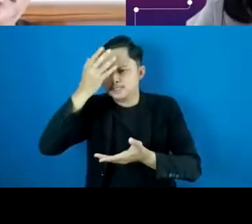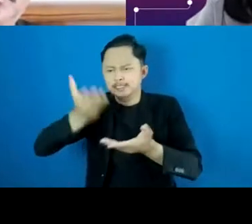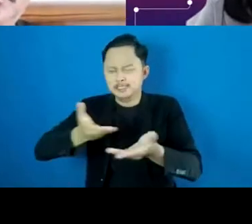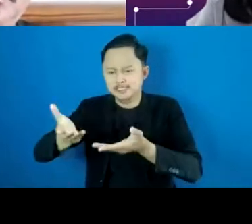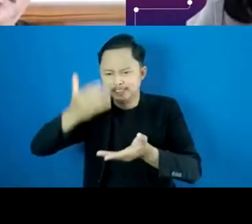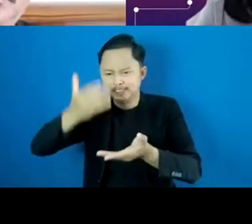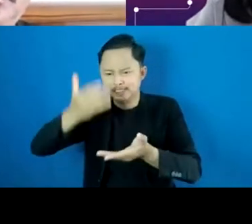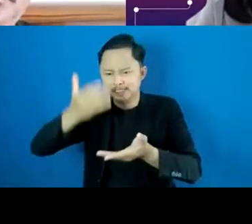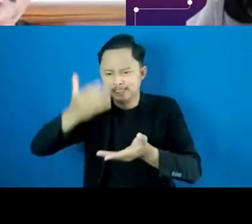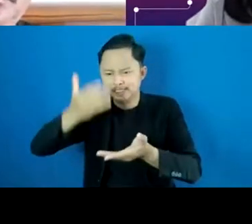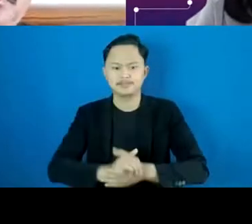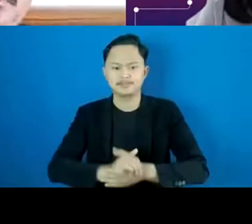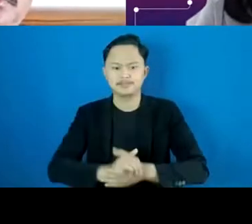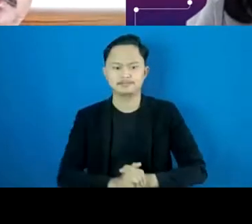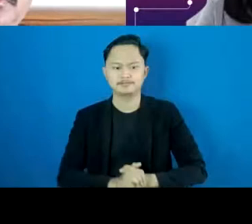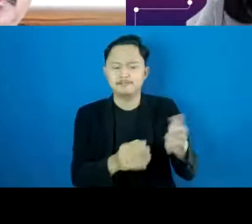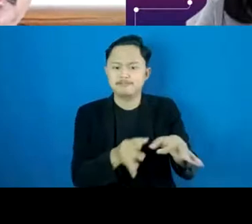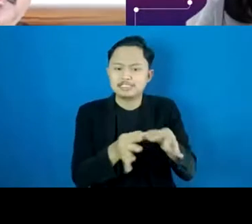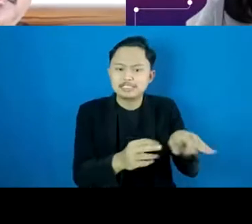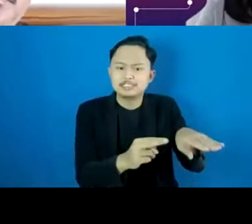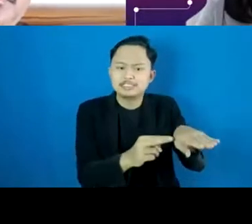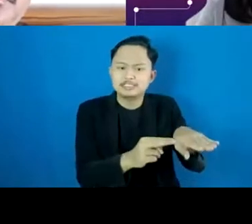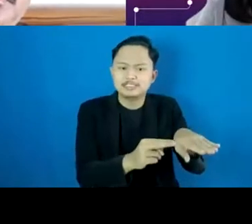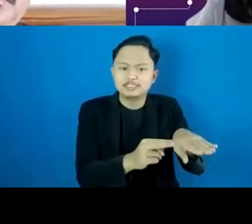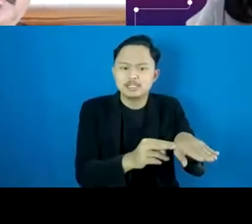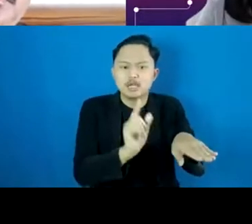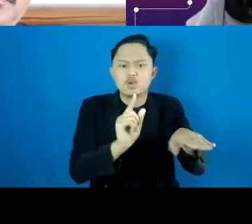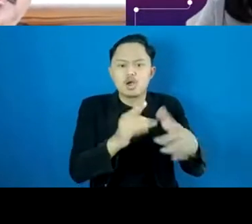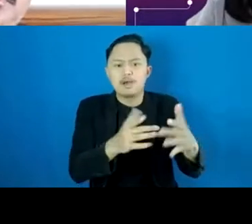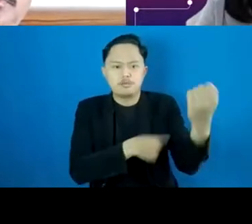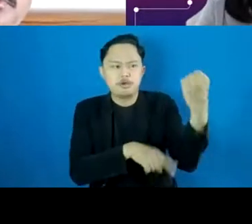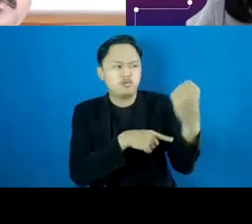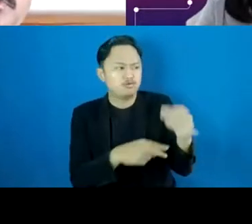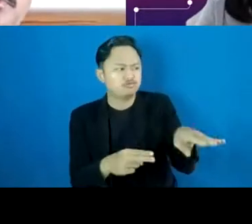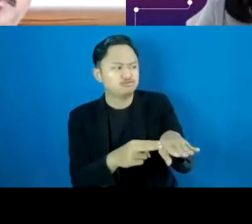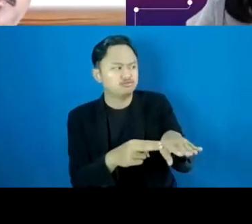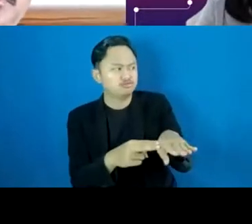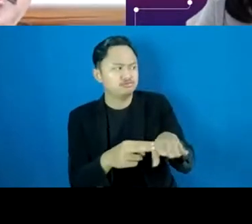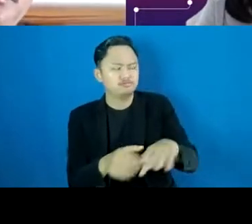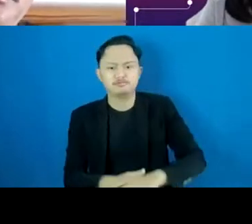but the charging infrastructure could not be powered because of these power cuts.